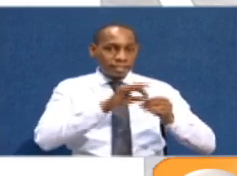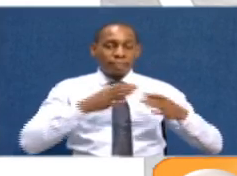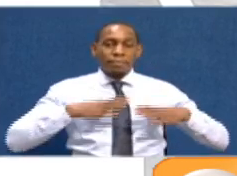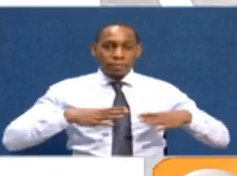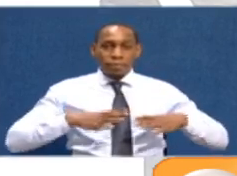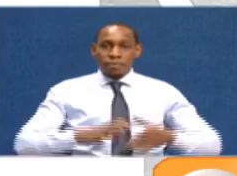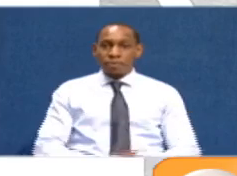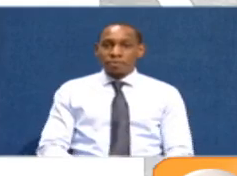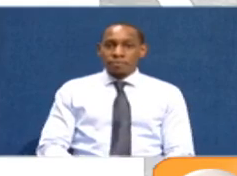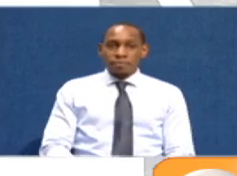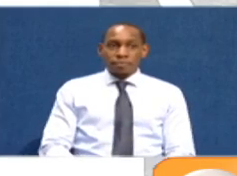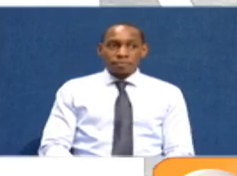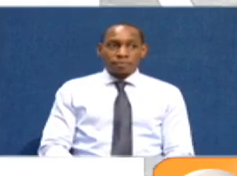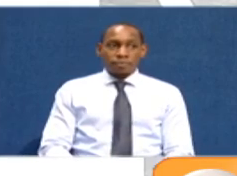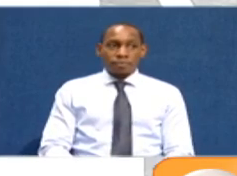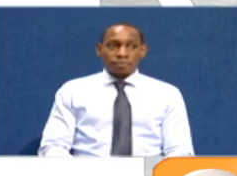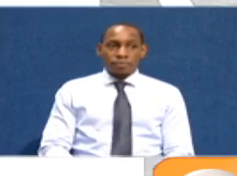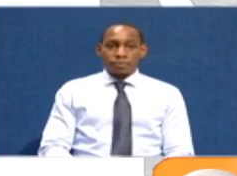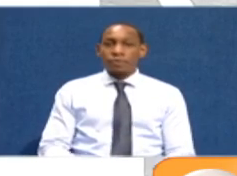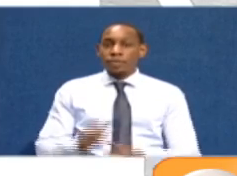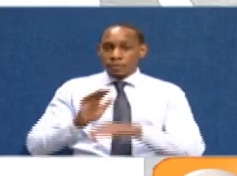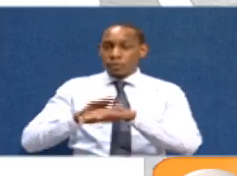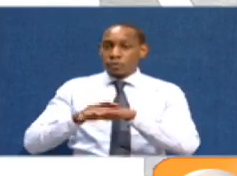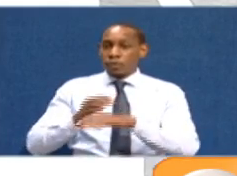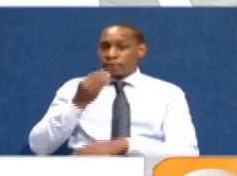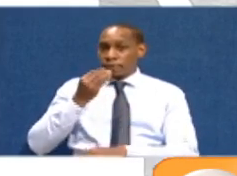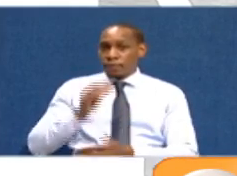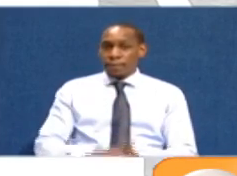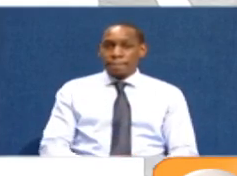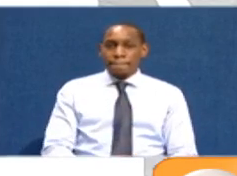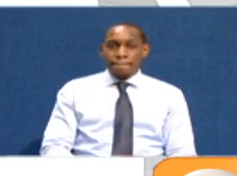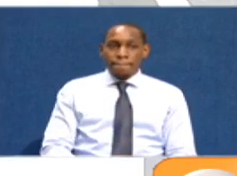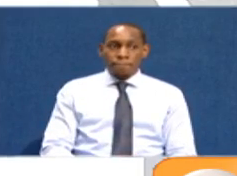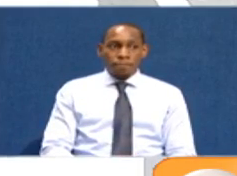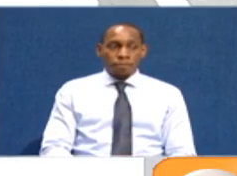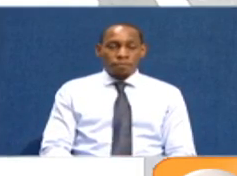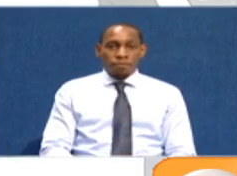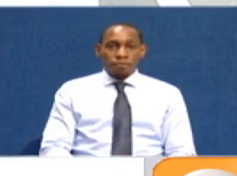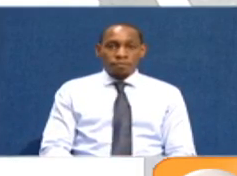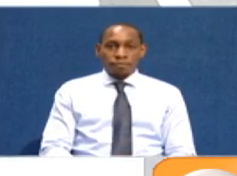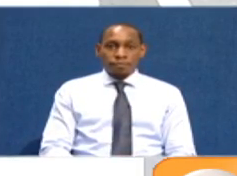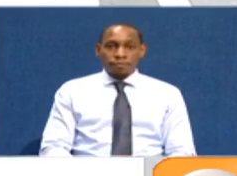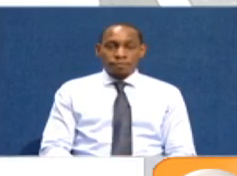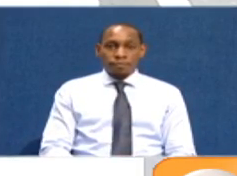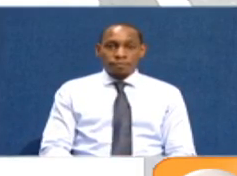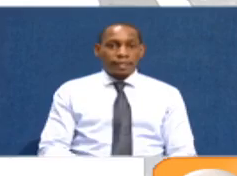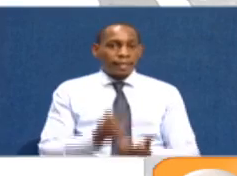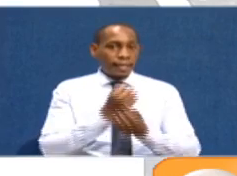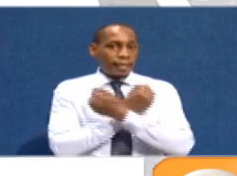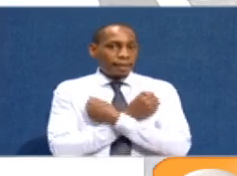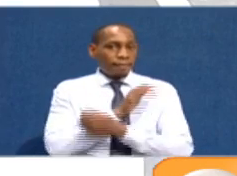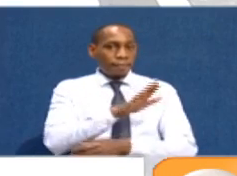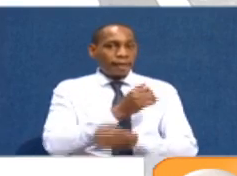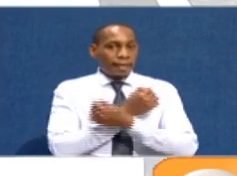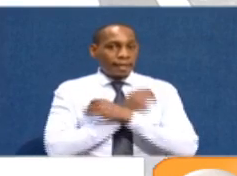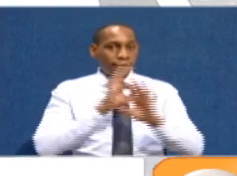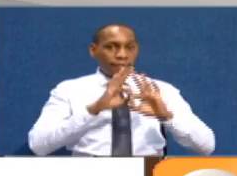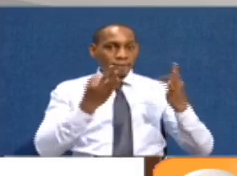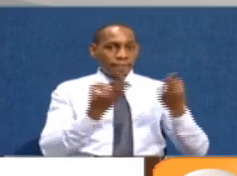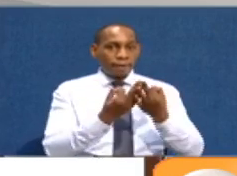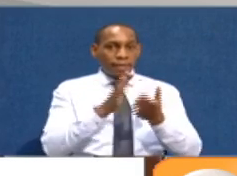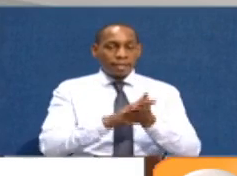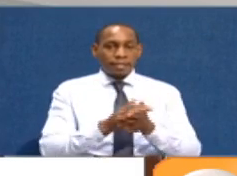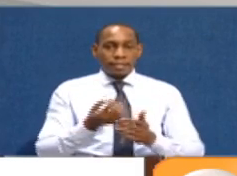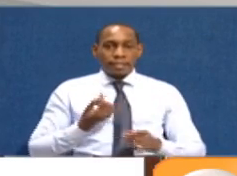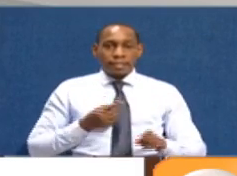Yeah. That's some good advertising. Yeah. No. They love David. They love David's family. Yeah. And we've joined two new